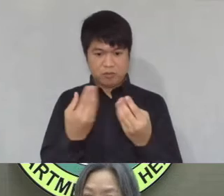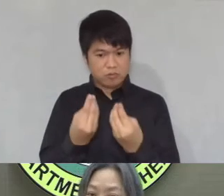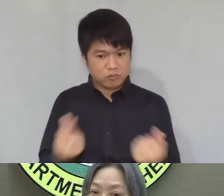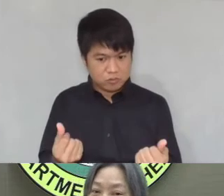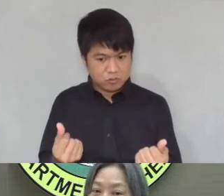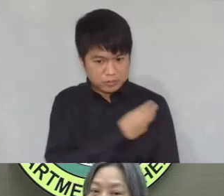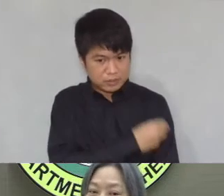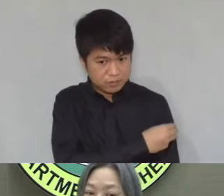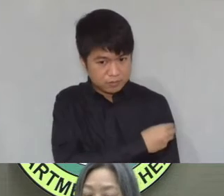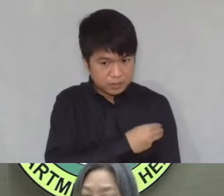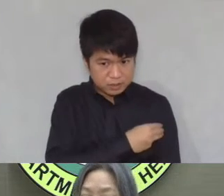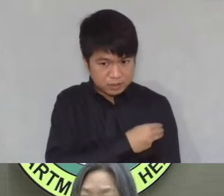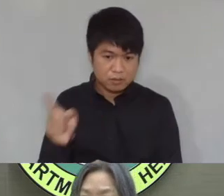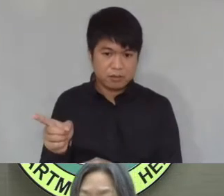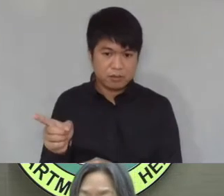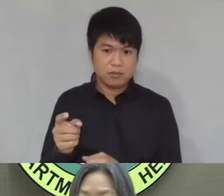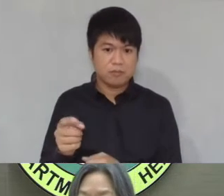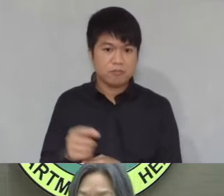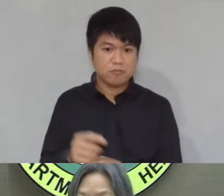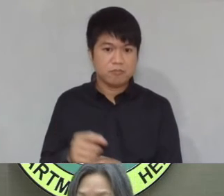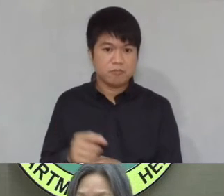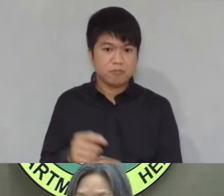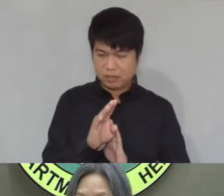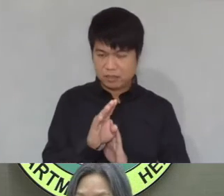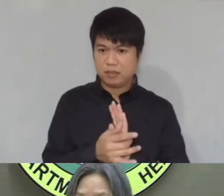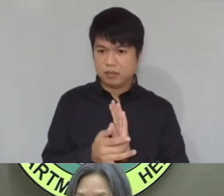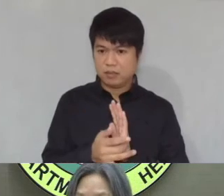of keeping abreast with the future developments in health technology,